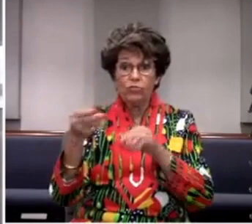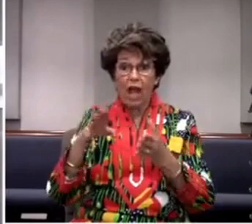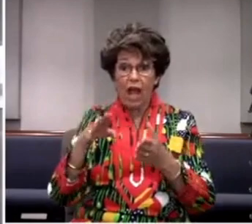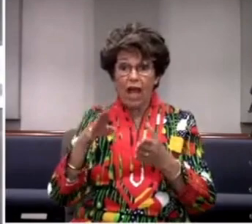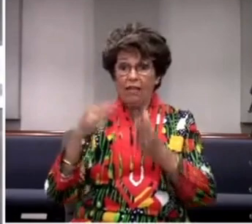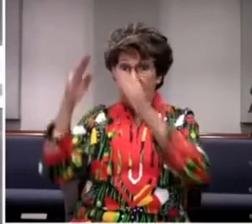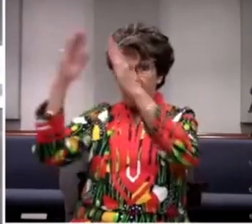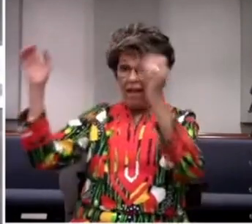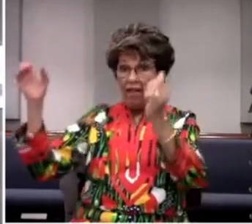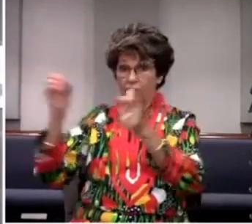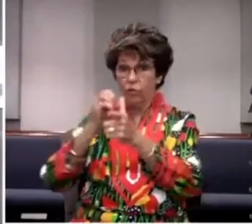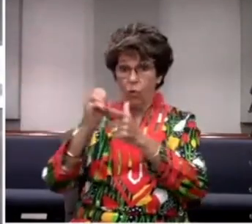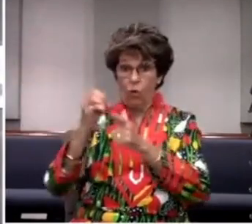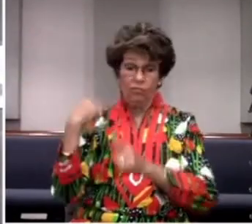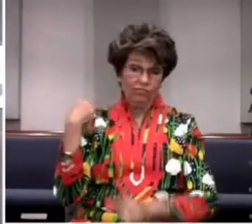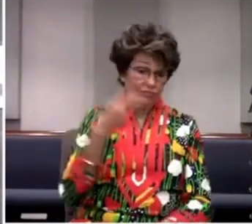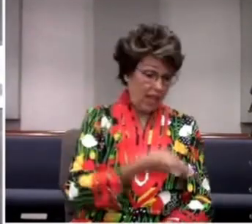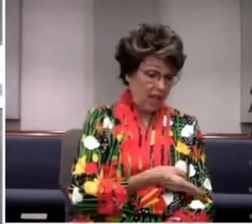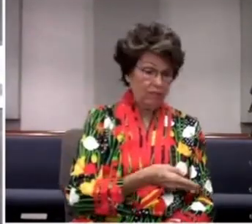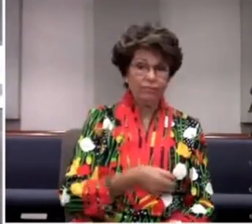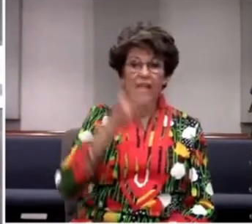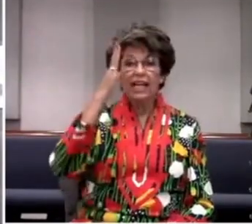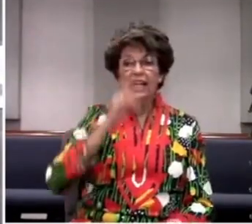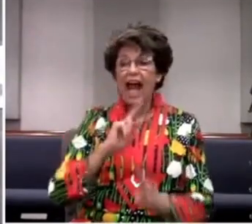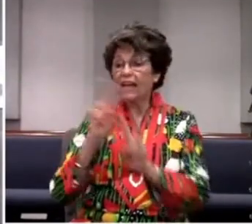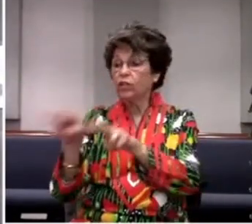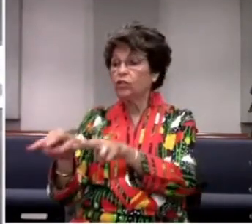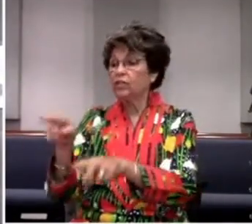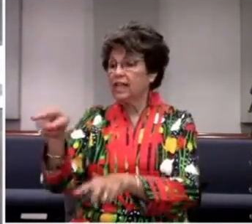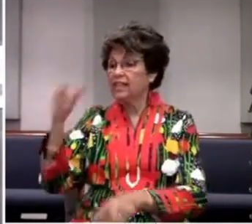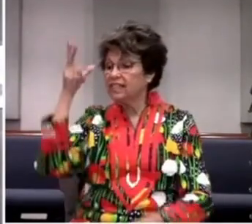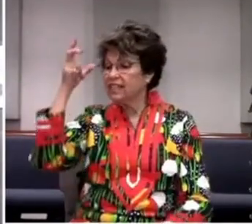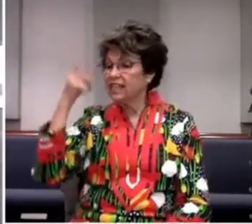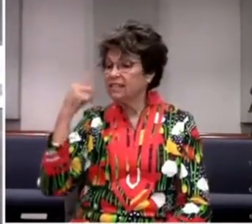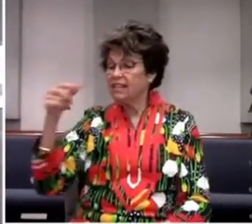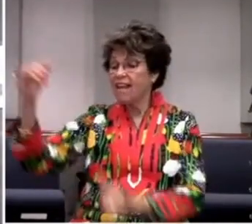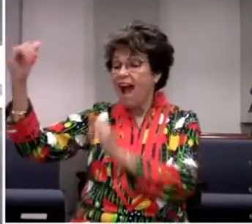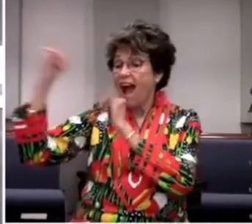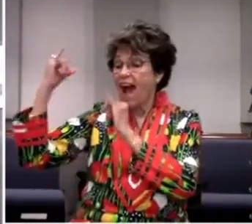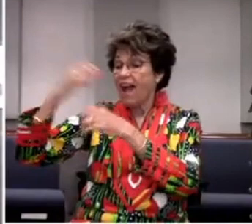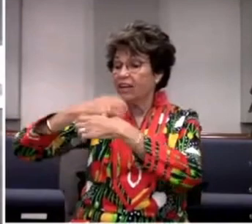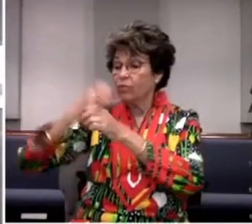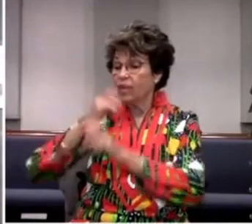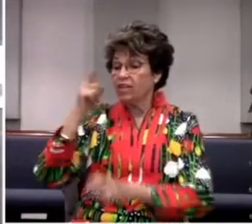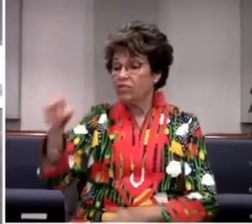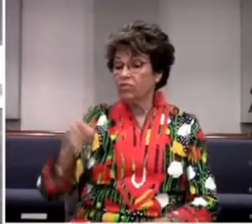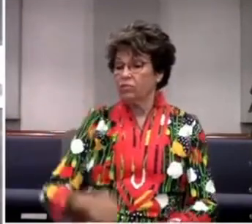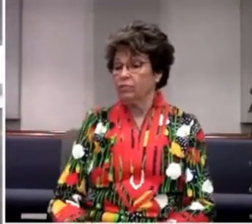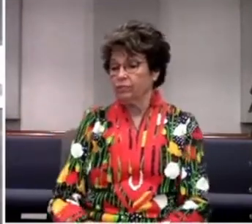So God looked at Satan and said, I created you. That should have